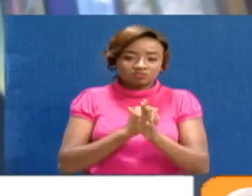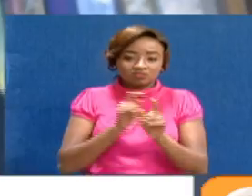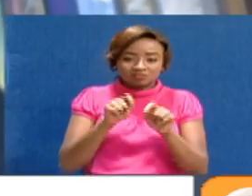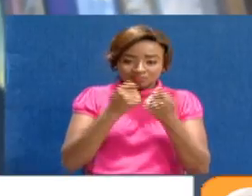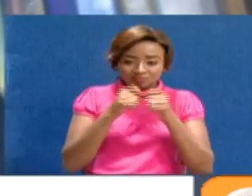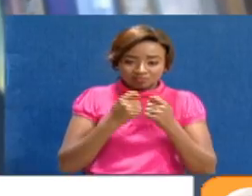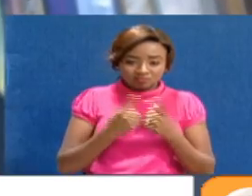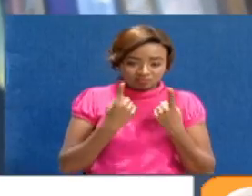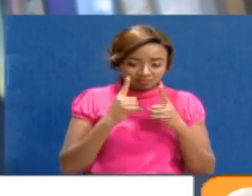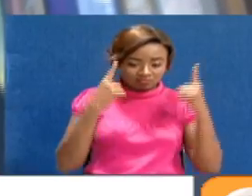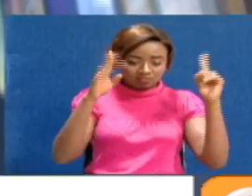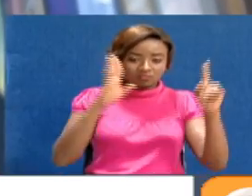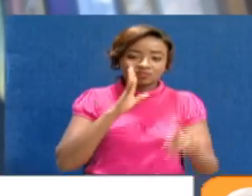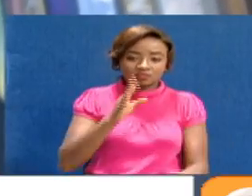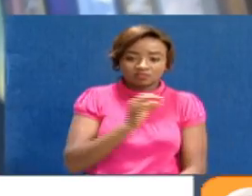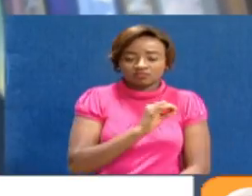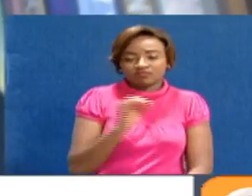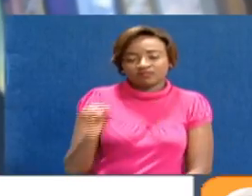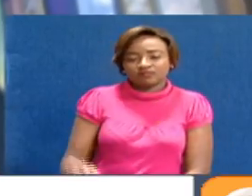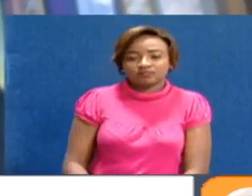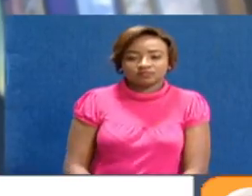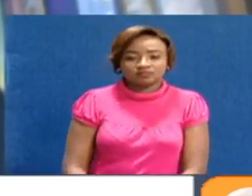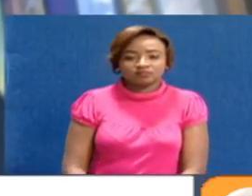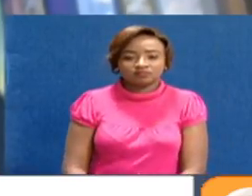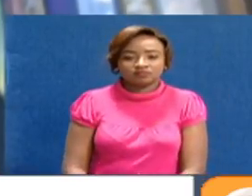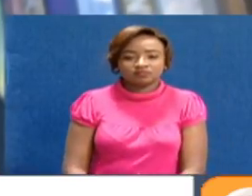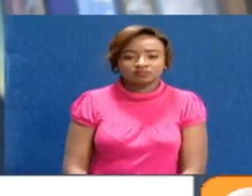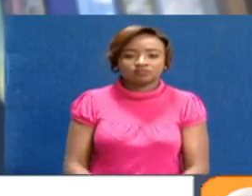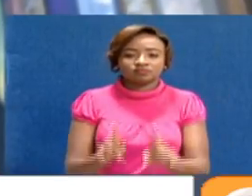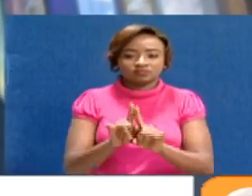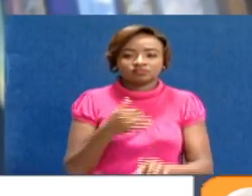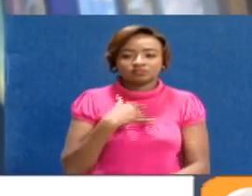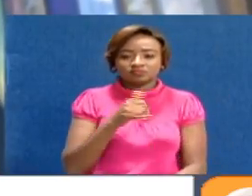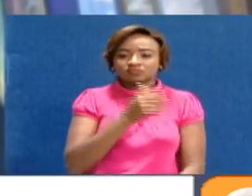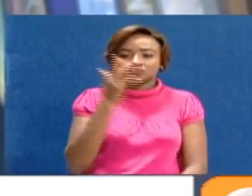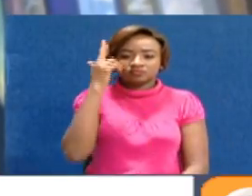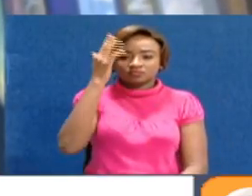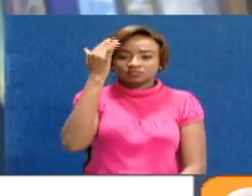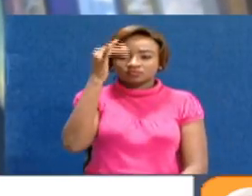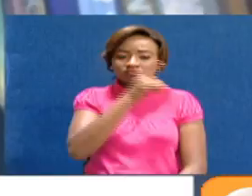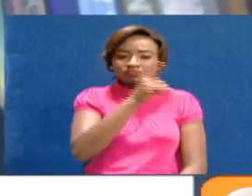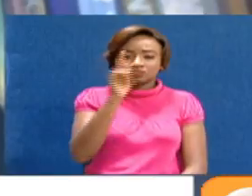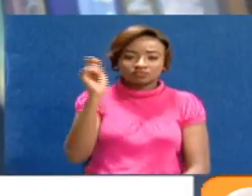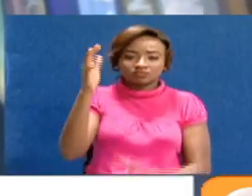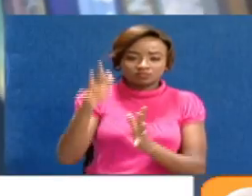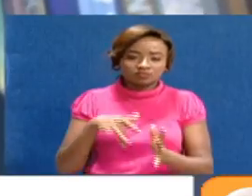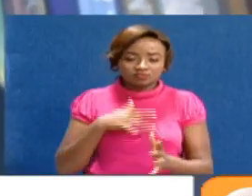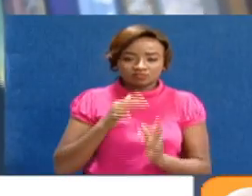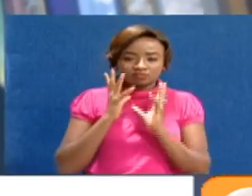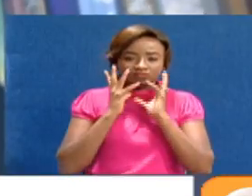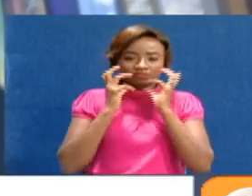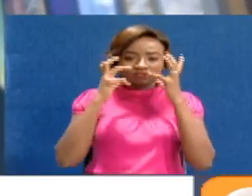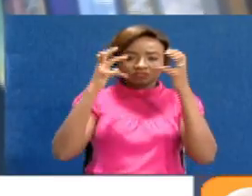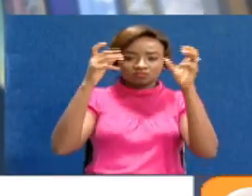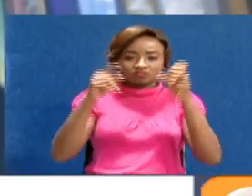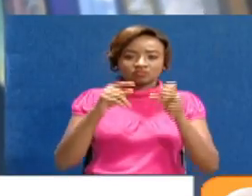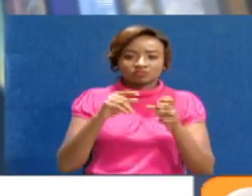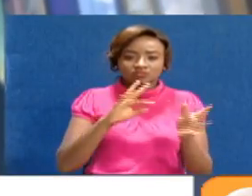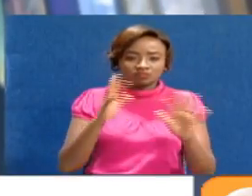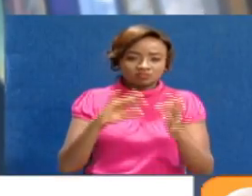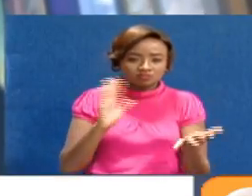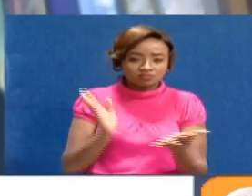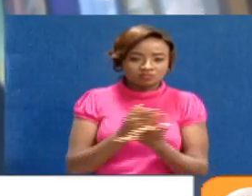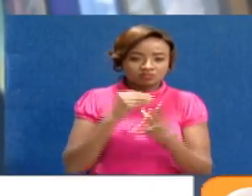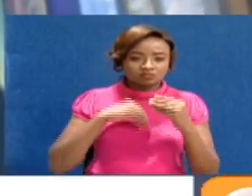will not emerge victor in the fight against corruption. I think the other reasons why Kenyans feel frustrated in the fight against